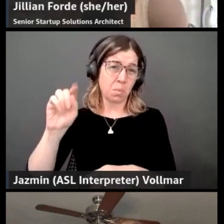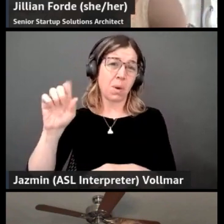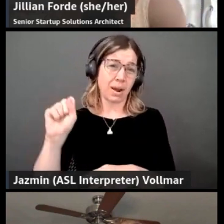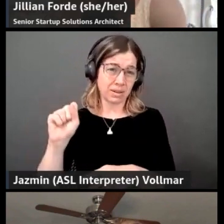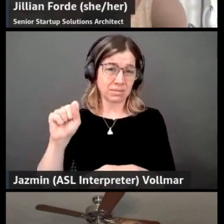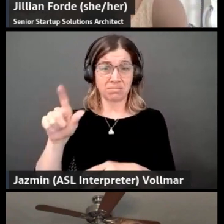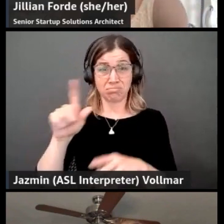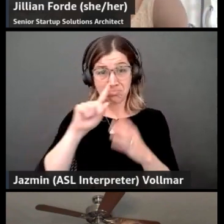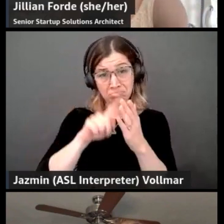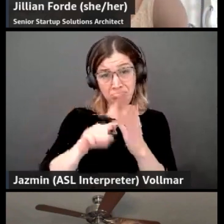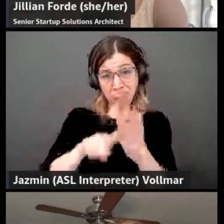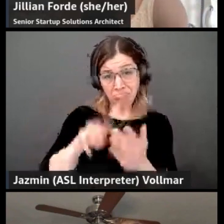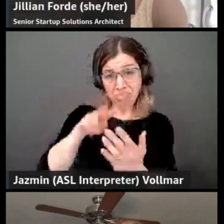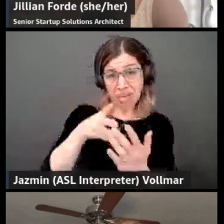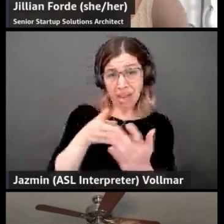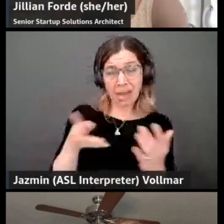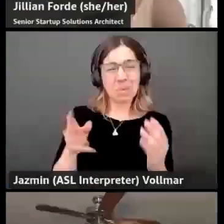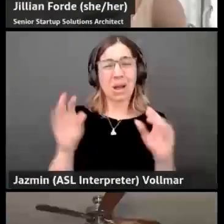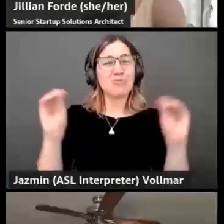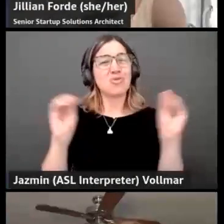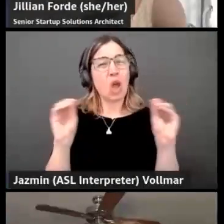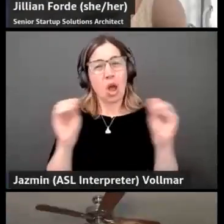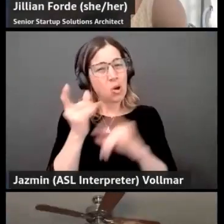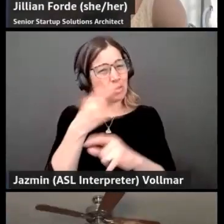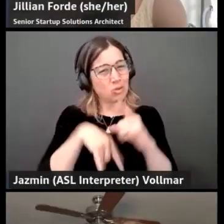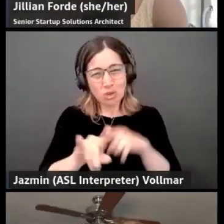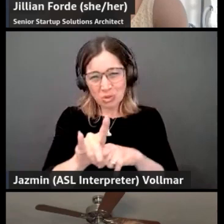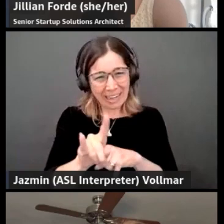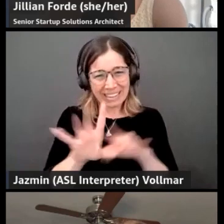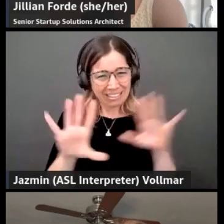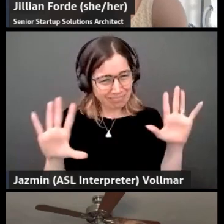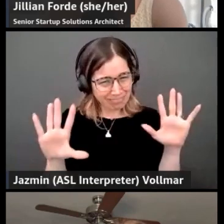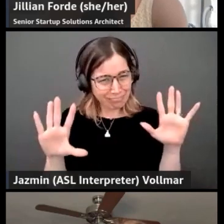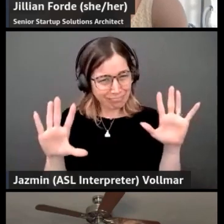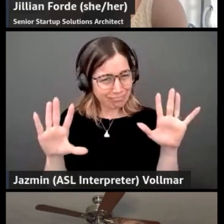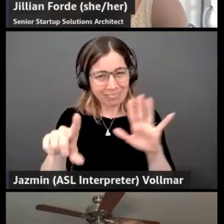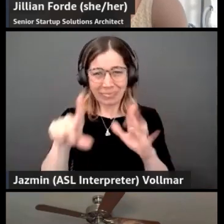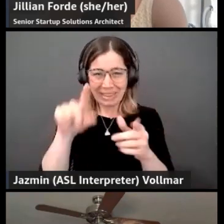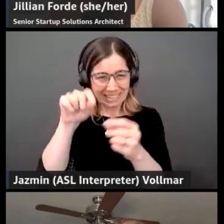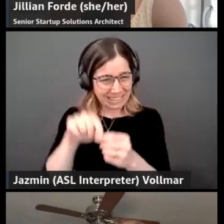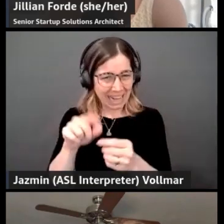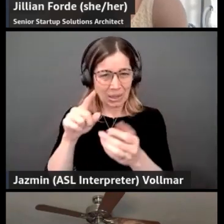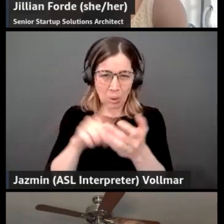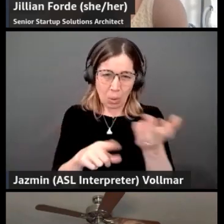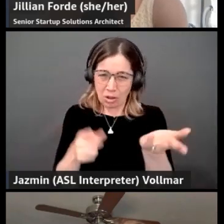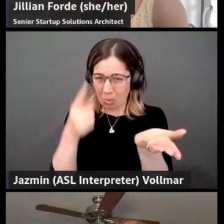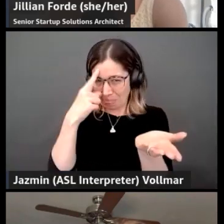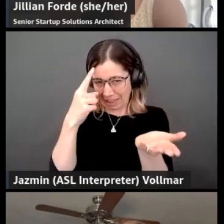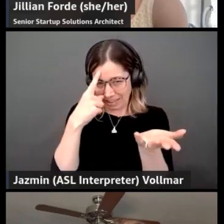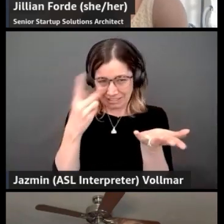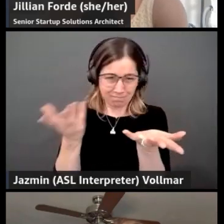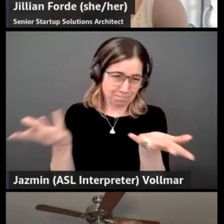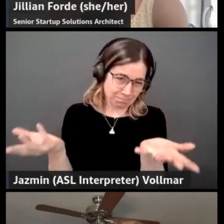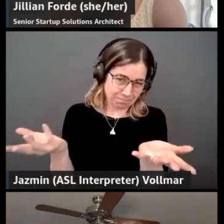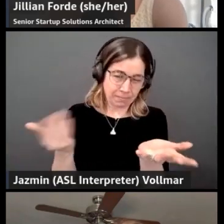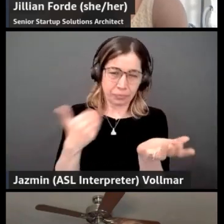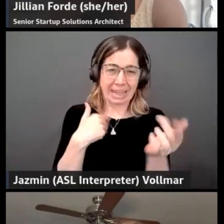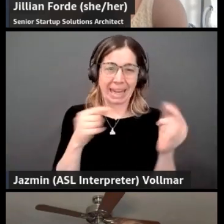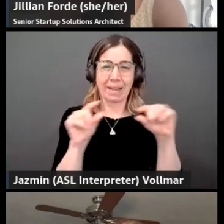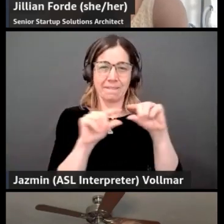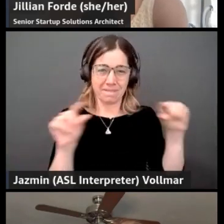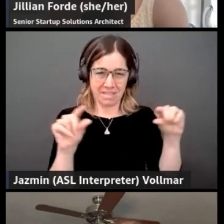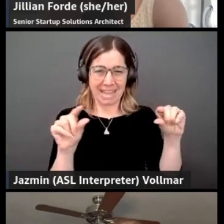see, this is mostly no tricks up my sleeve. It's exactly what we think. And we have this field in it called